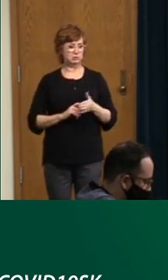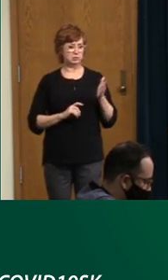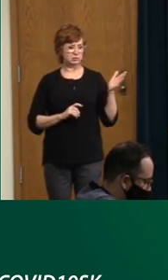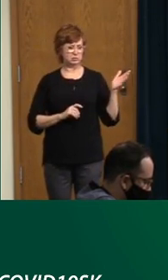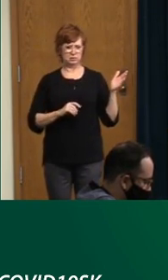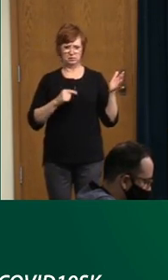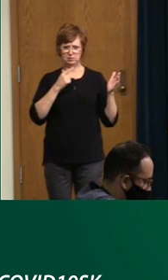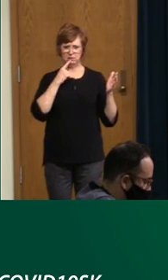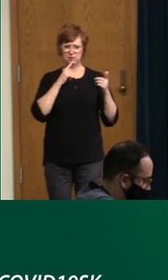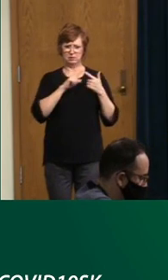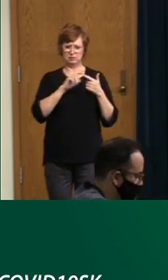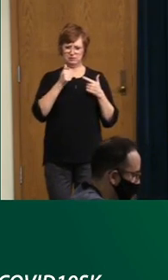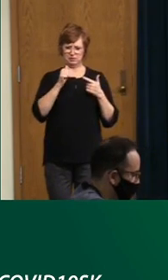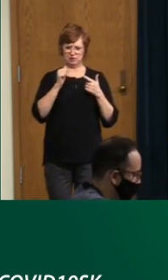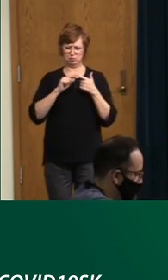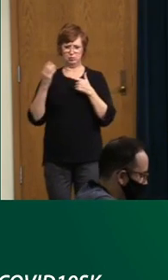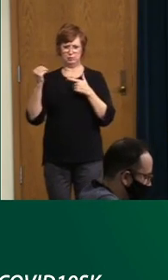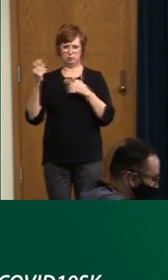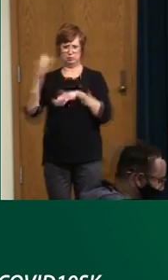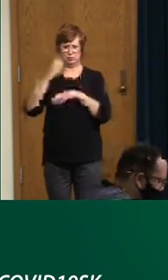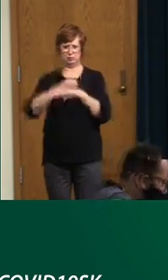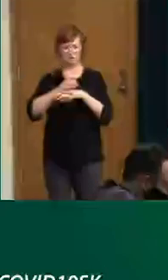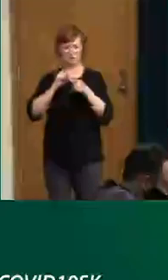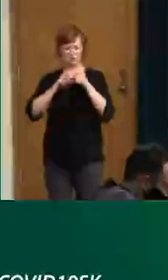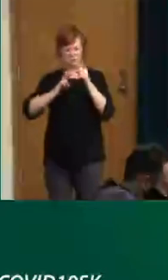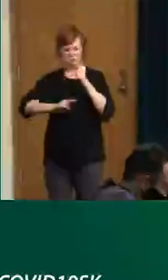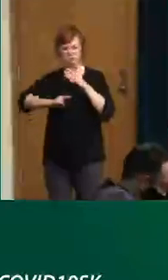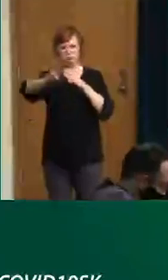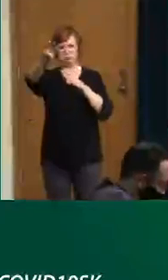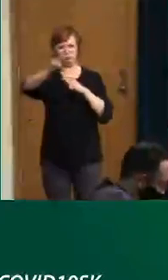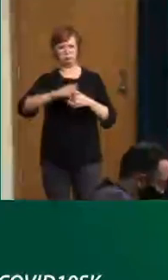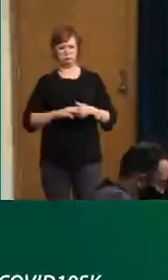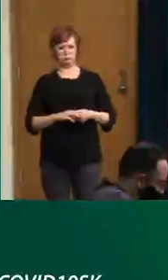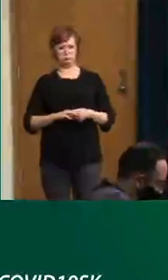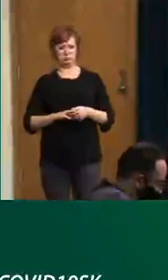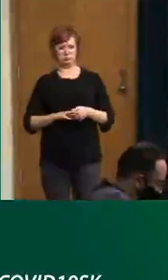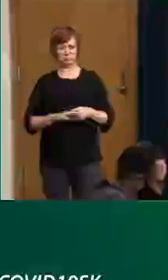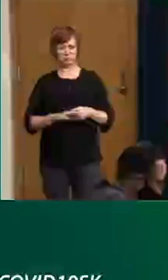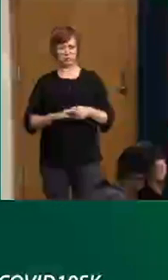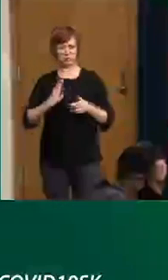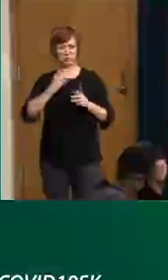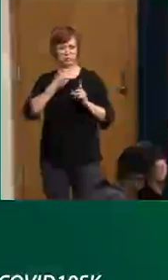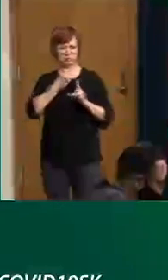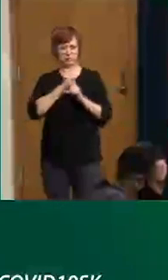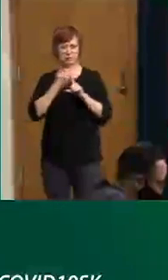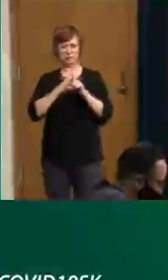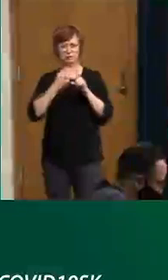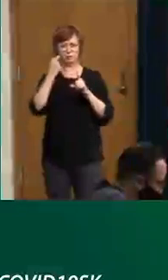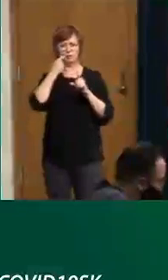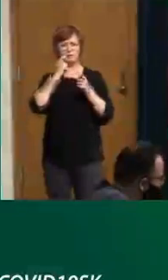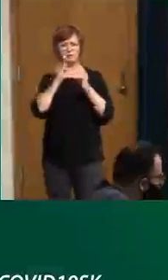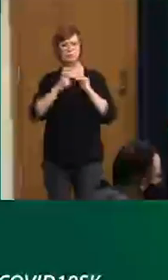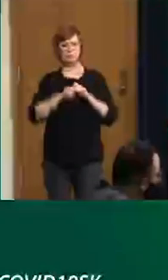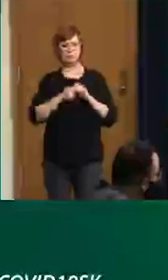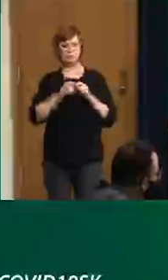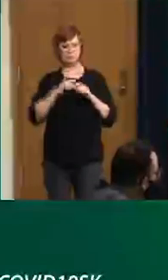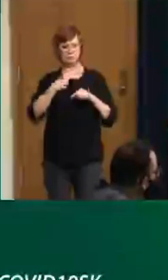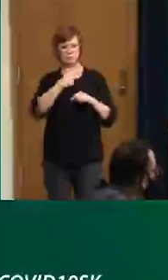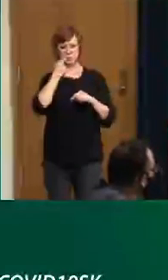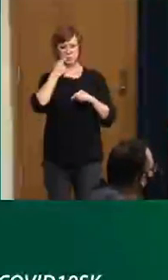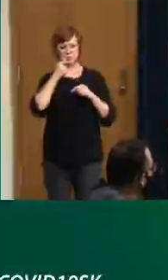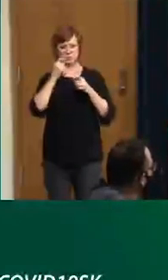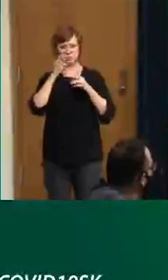take 10 or 14 days to know to what extent the current measures are effective. But we can see right here that